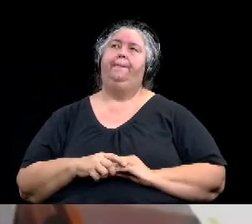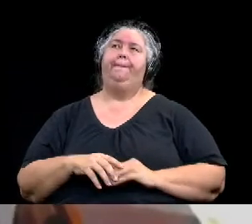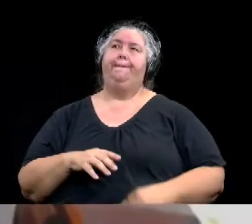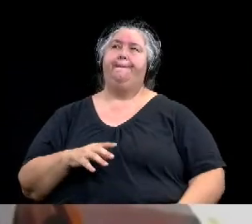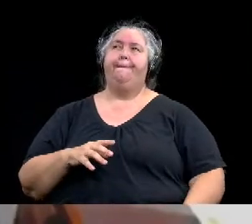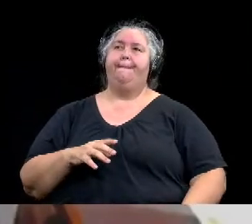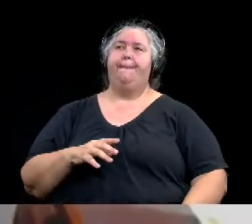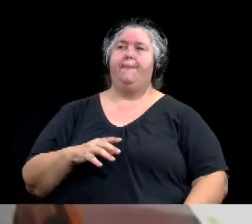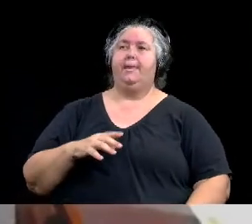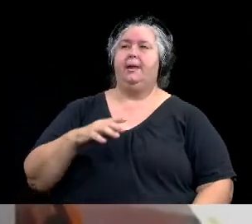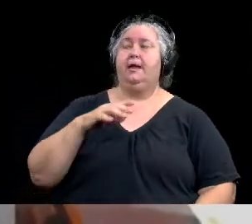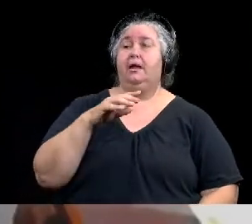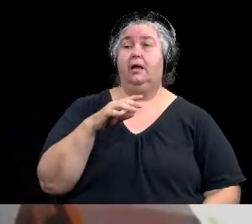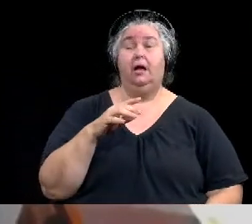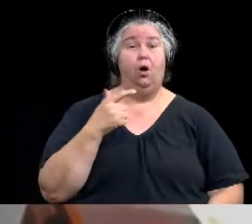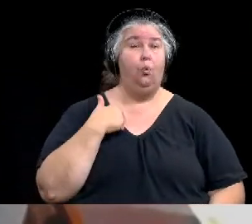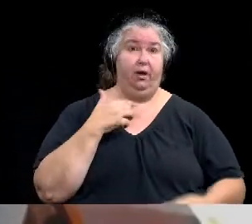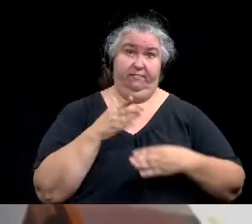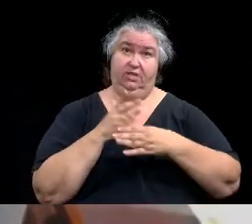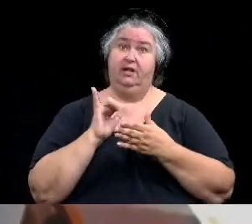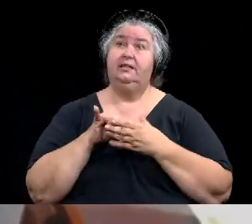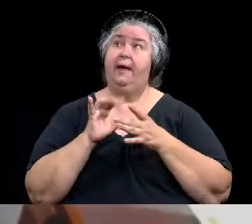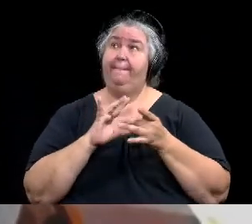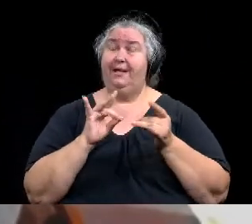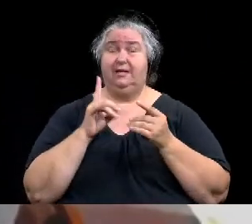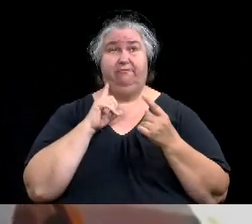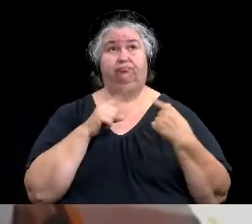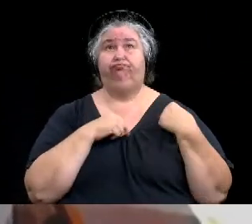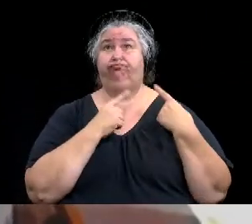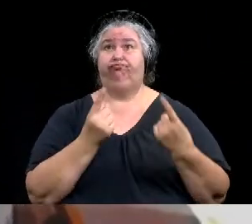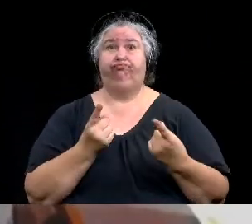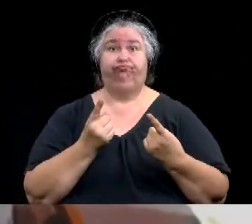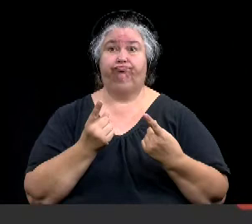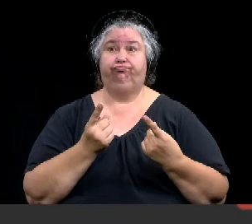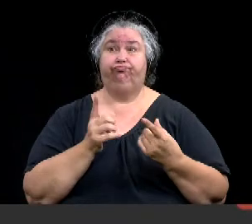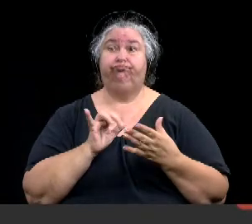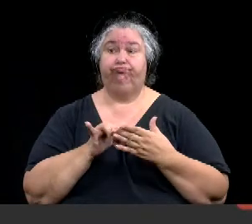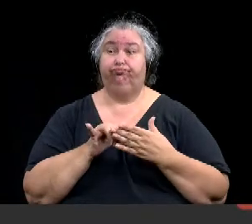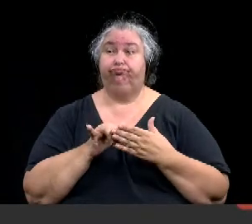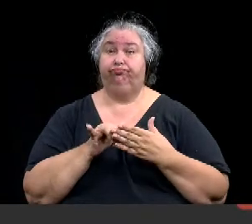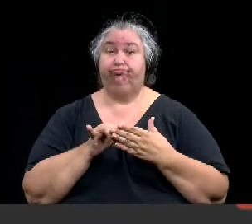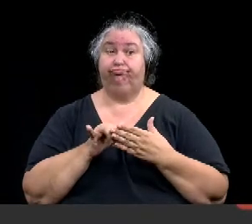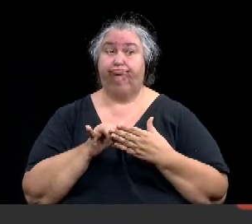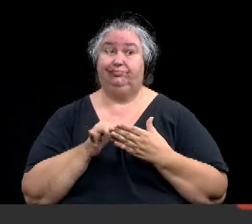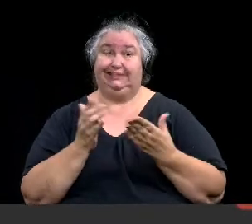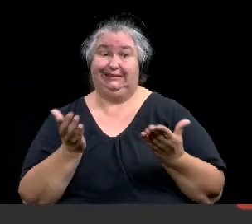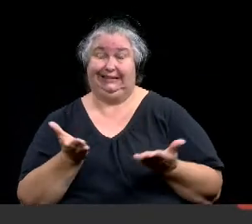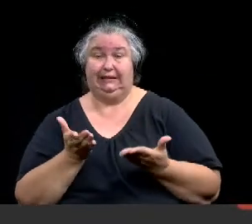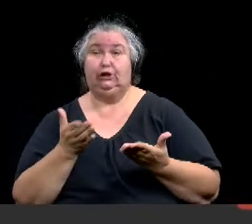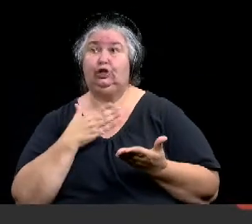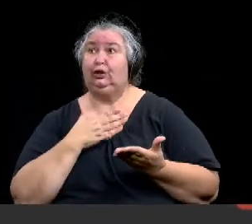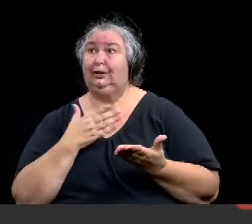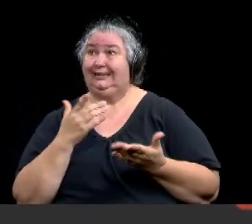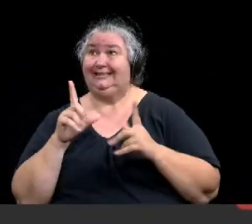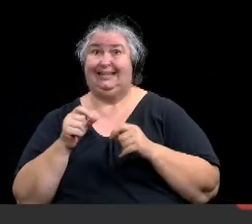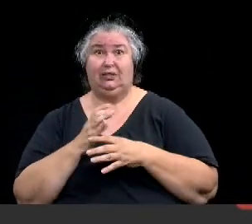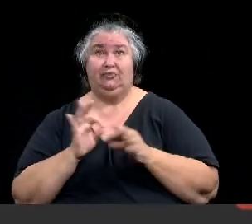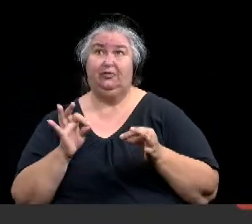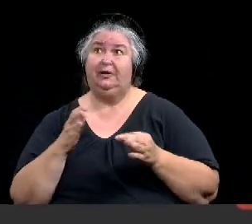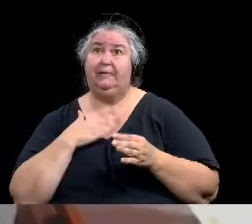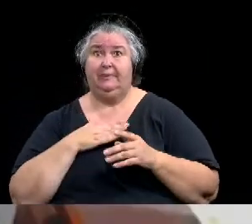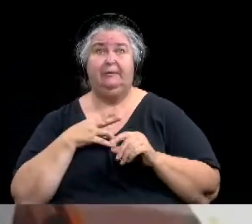And we have shared that message now for a couple of weeks that this is coming, it's here, please participate.